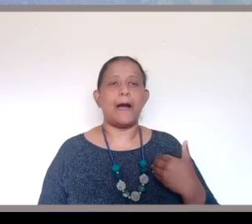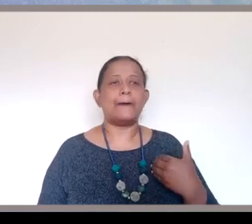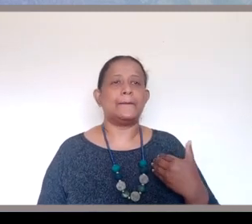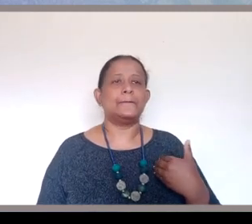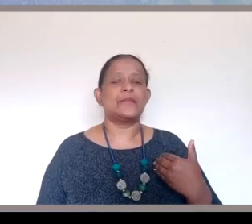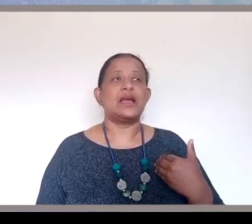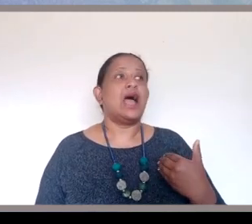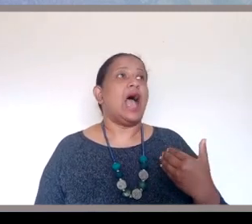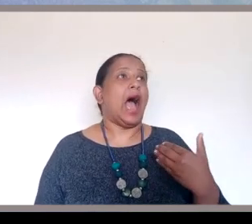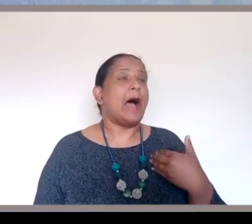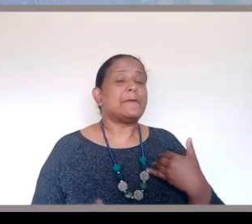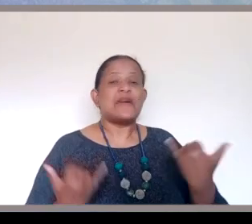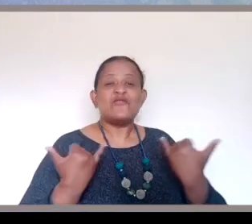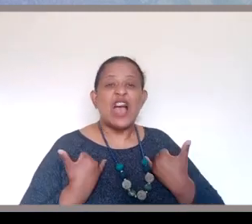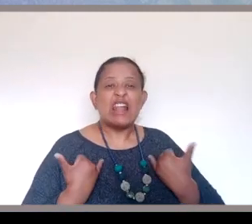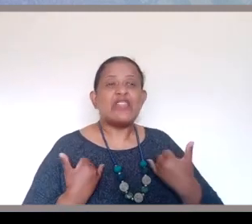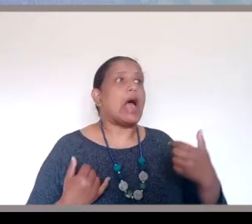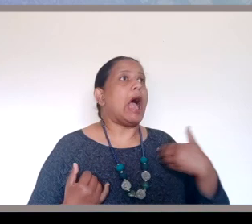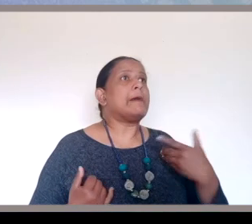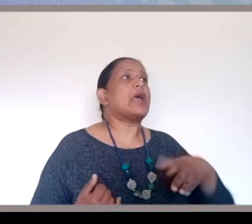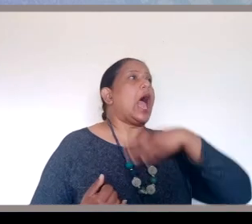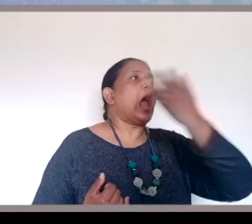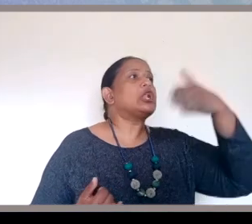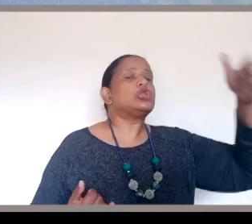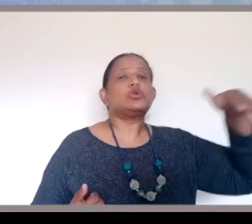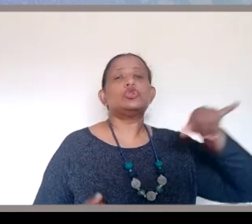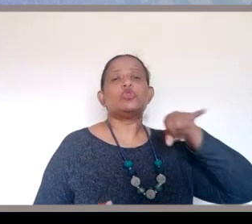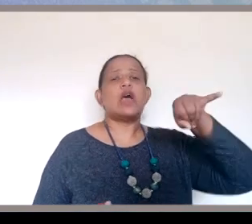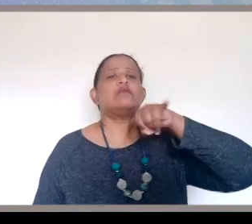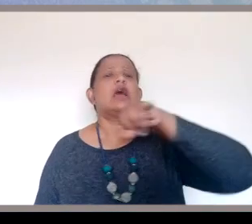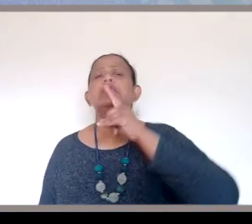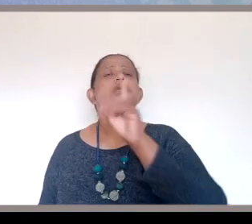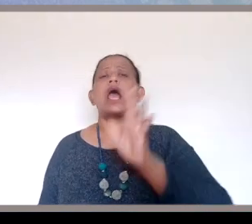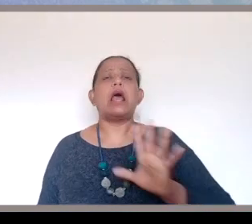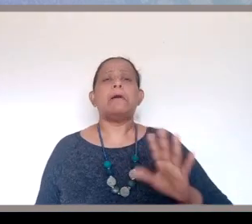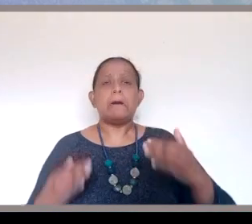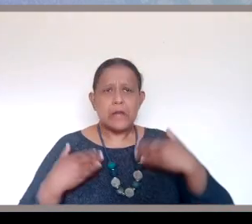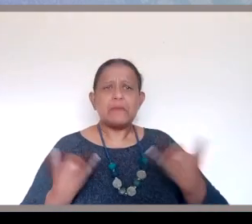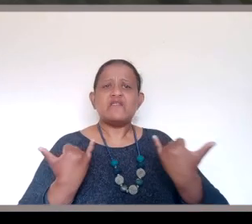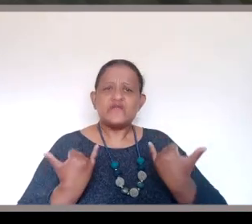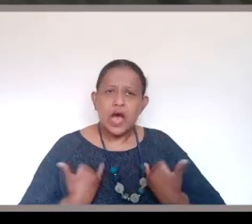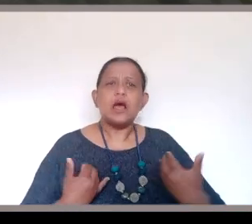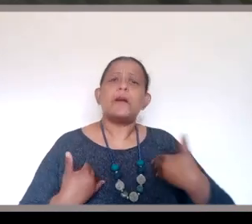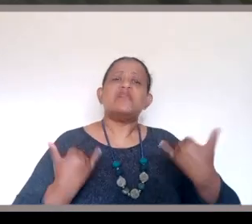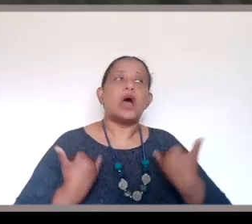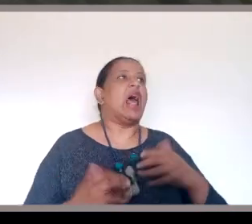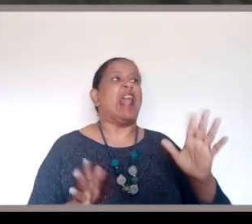other people for your problems. You know, we love to blame people. Even we love to blame God.